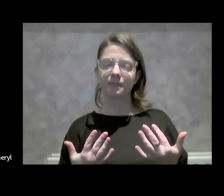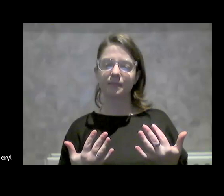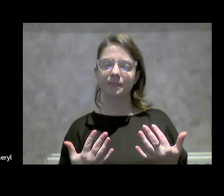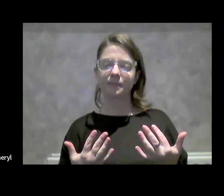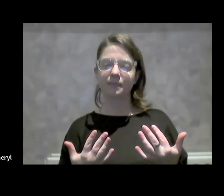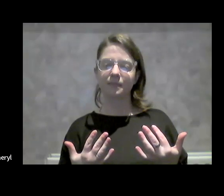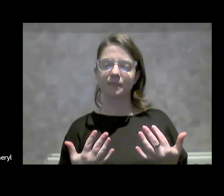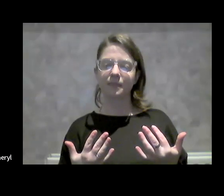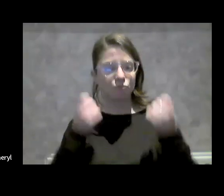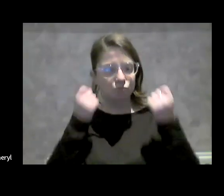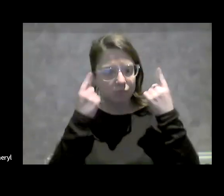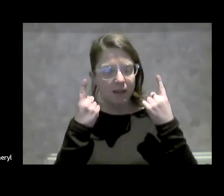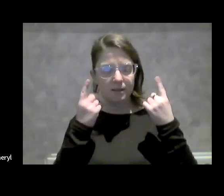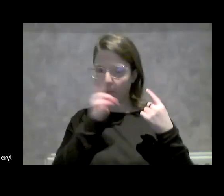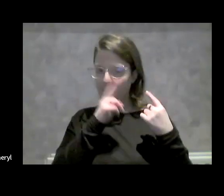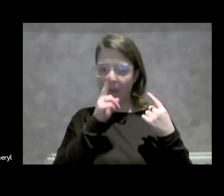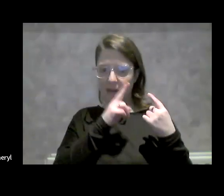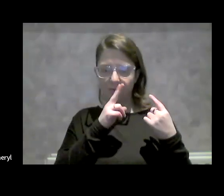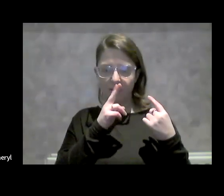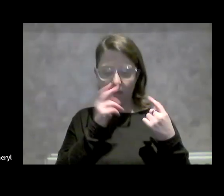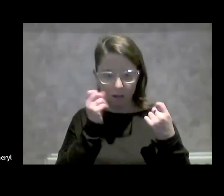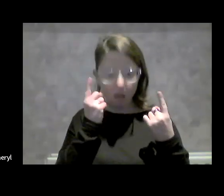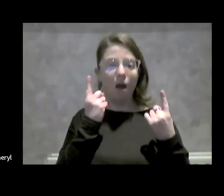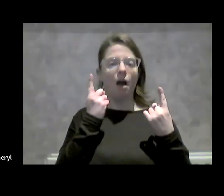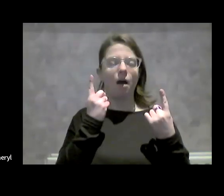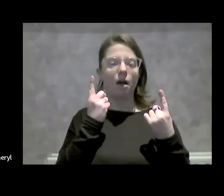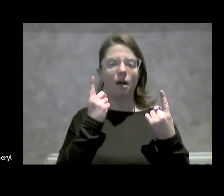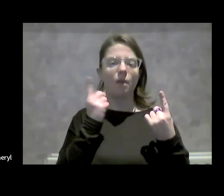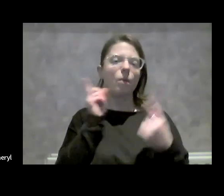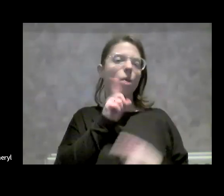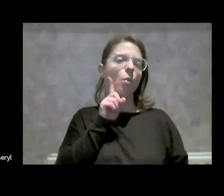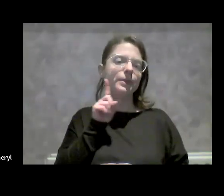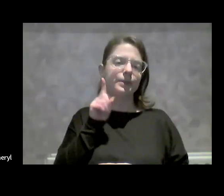you realise you're non-binary, and then it's like, what do you do with the woman